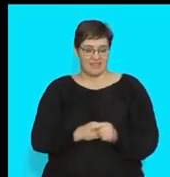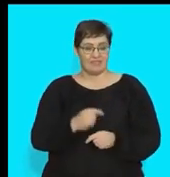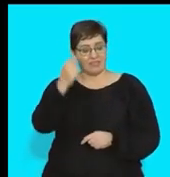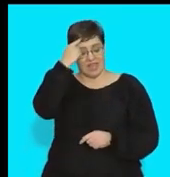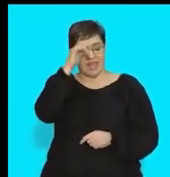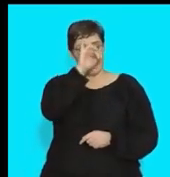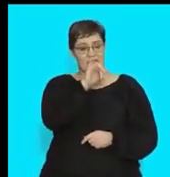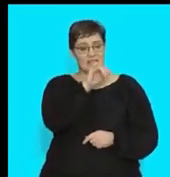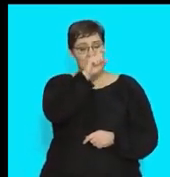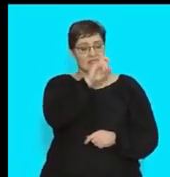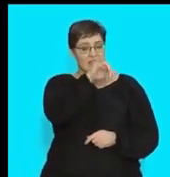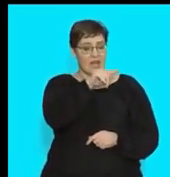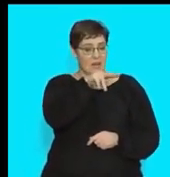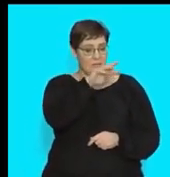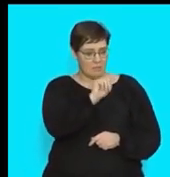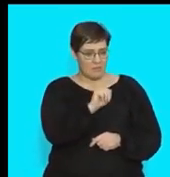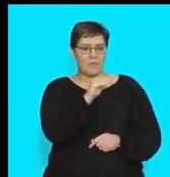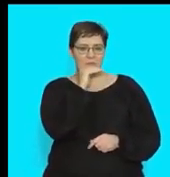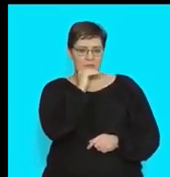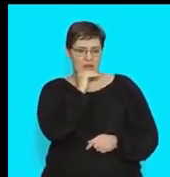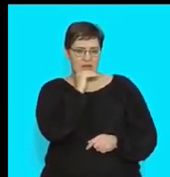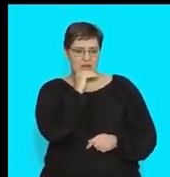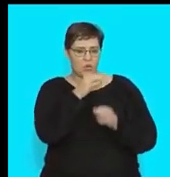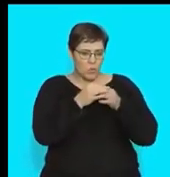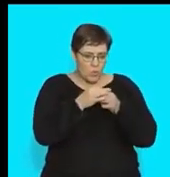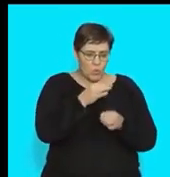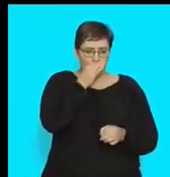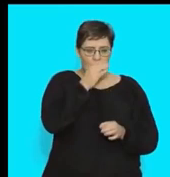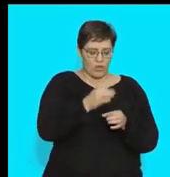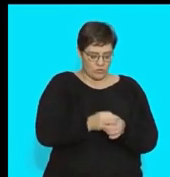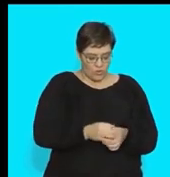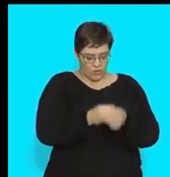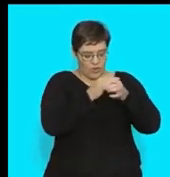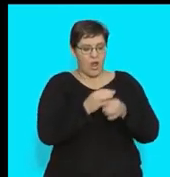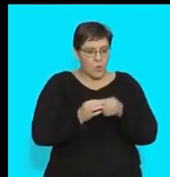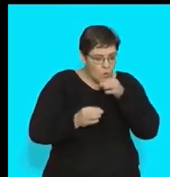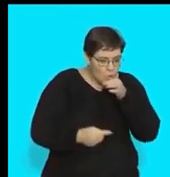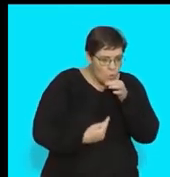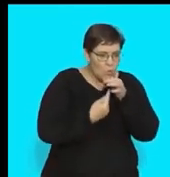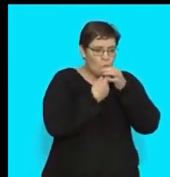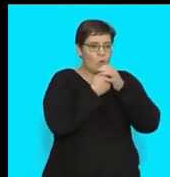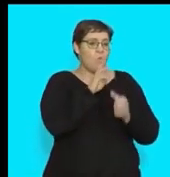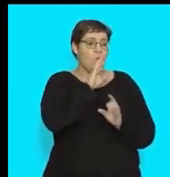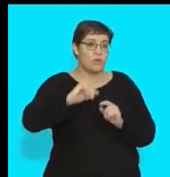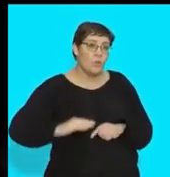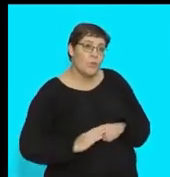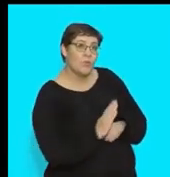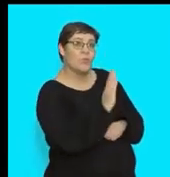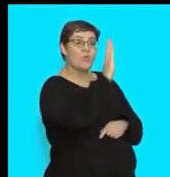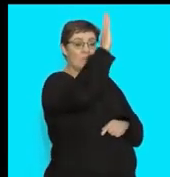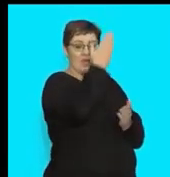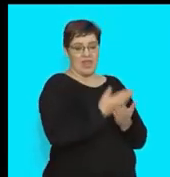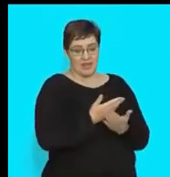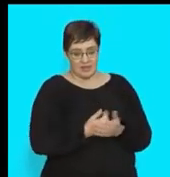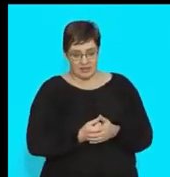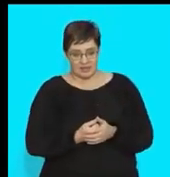Anytime you think of xylem, I want you to think of a drinking straw. It's hollow, it's thin, and the water can move